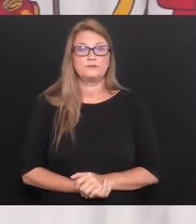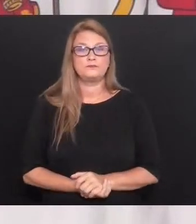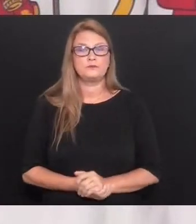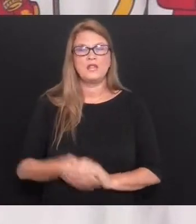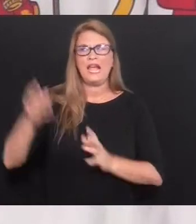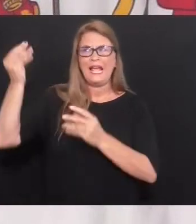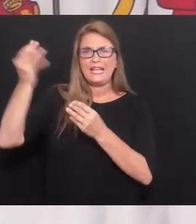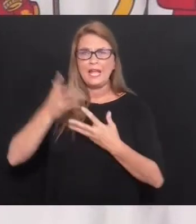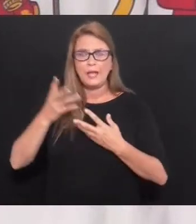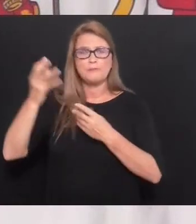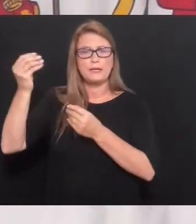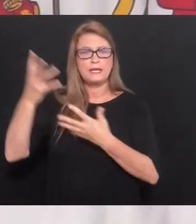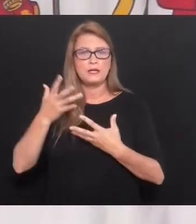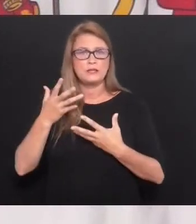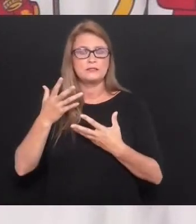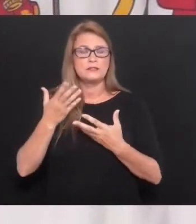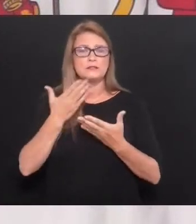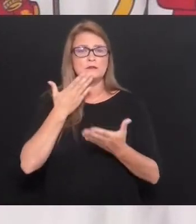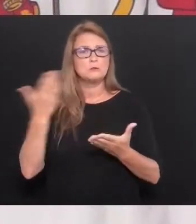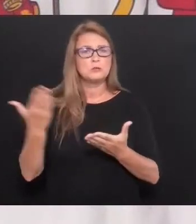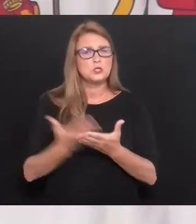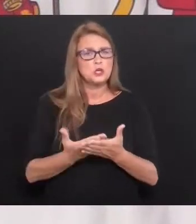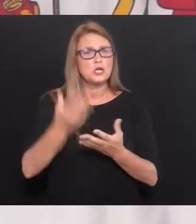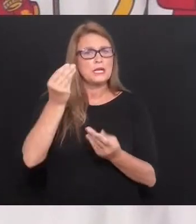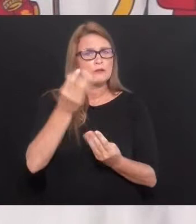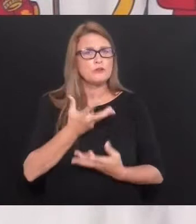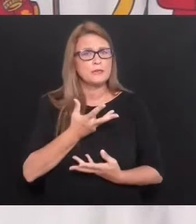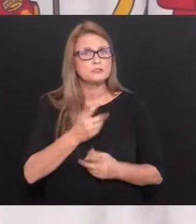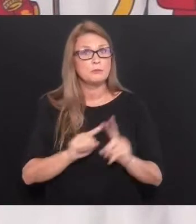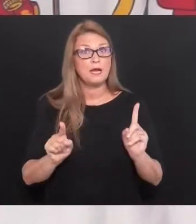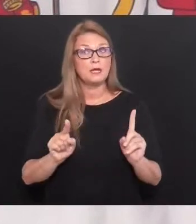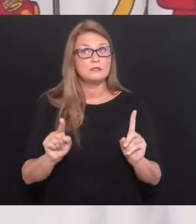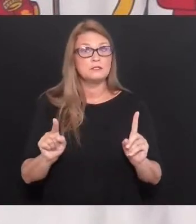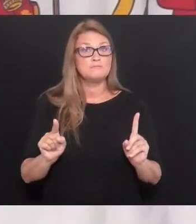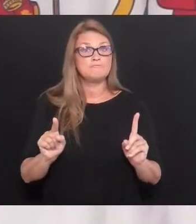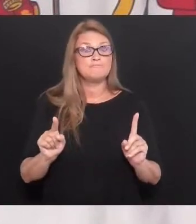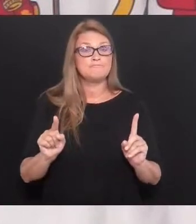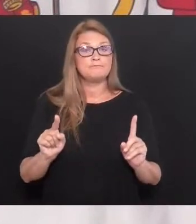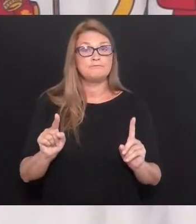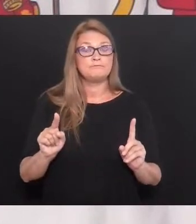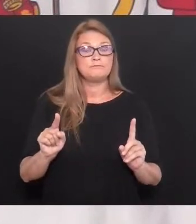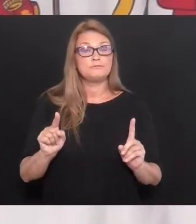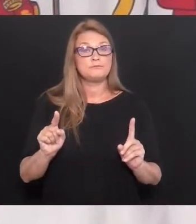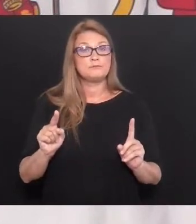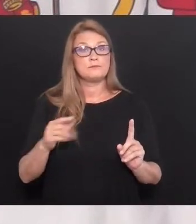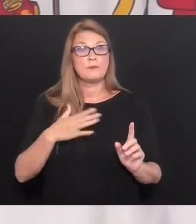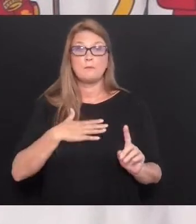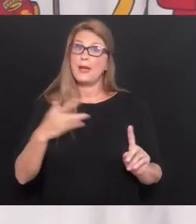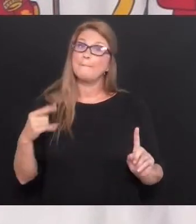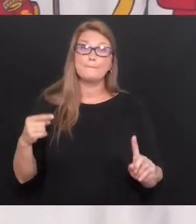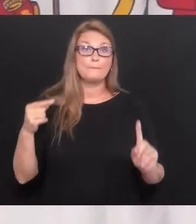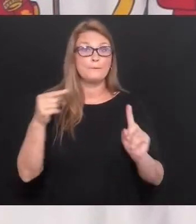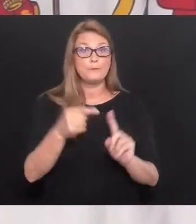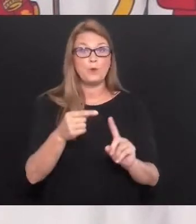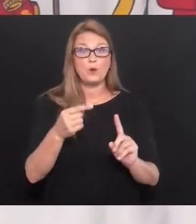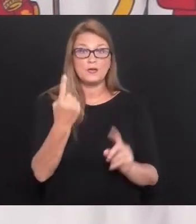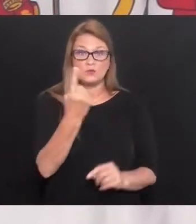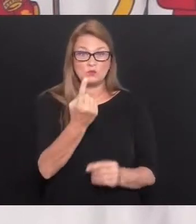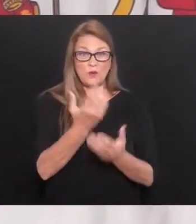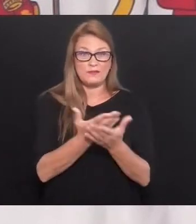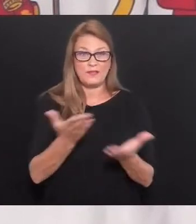very hopeful things. But the bottom line to the whole thing is just one and only one thing.